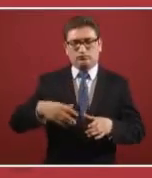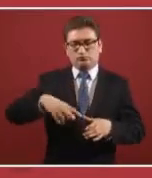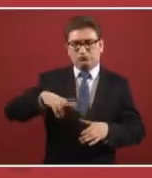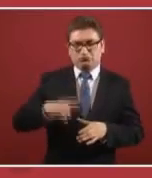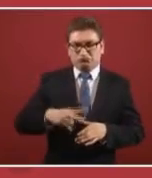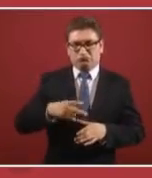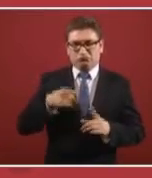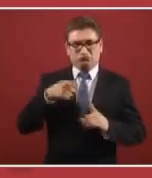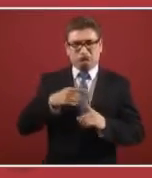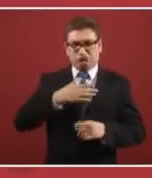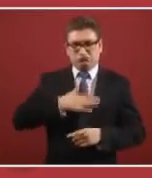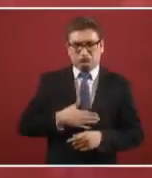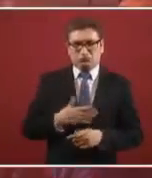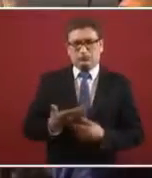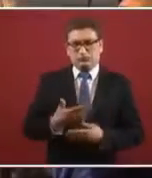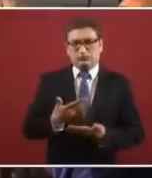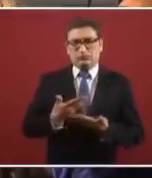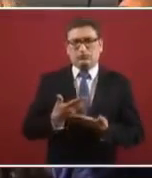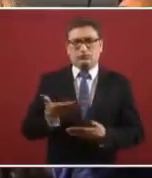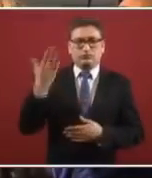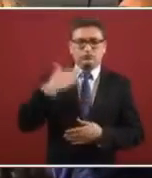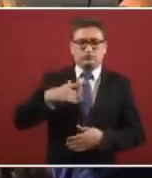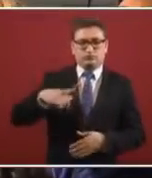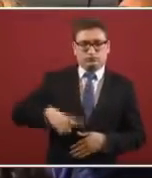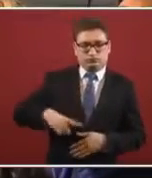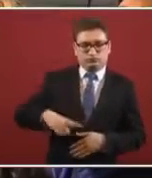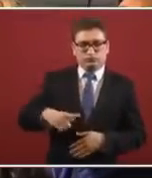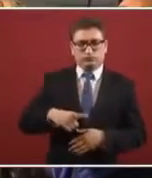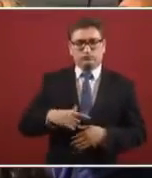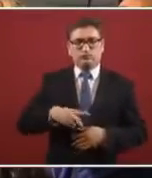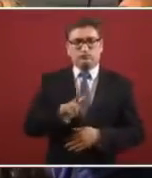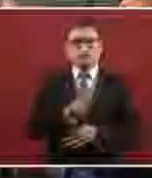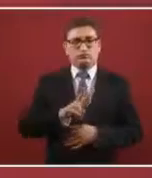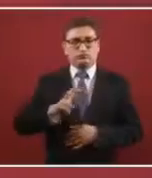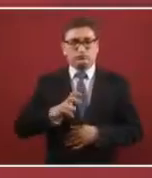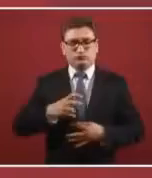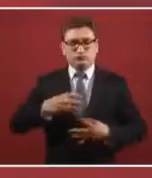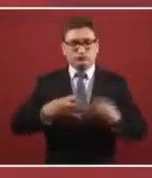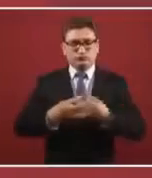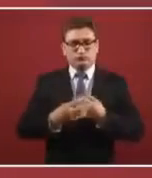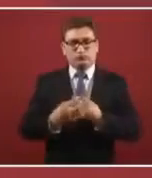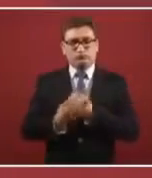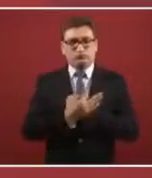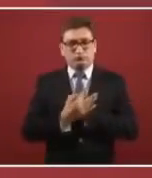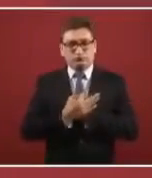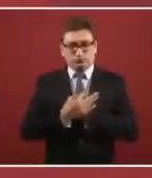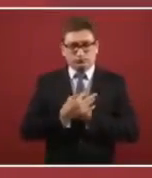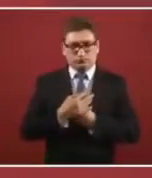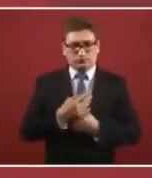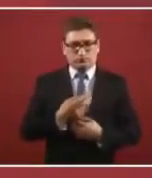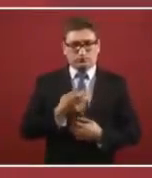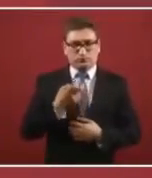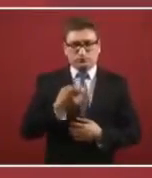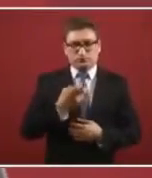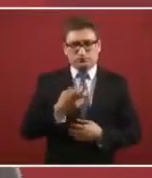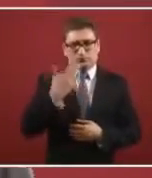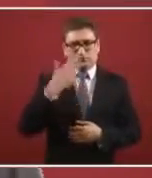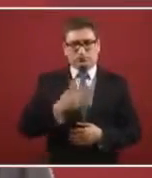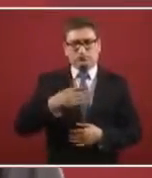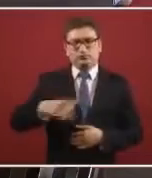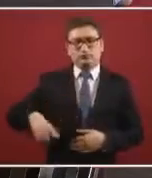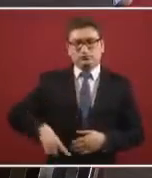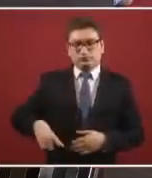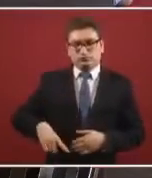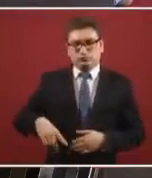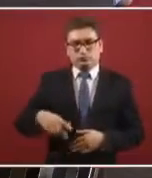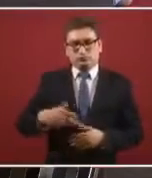could justicia. have a El commission gobierno for federal the anterior justice. interpuso más de 200 amparos, They had de put los more cuales than debo informar 200 que por stays in instrucción order del to presidente prevent de the la